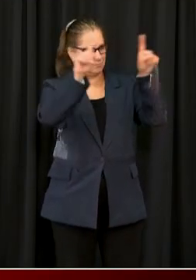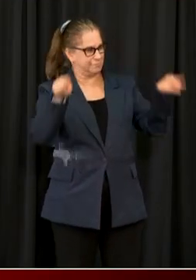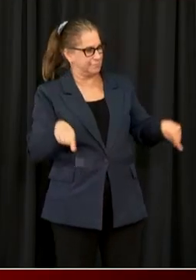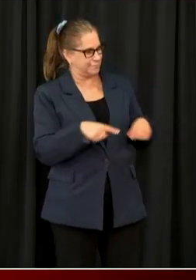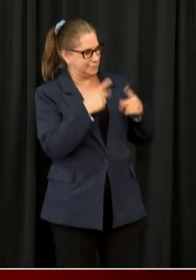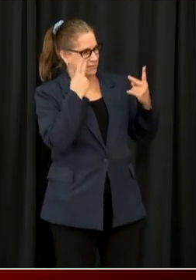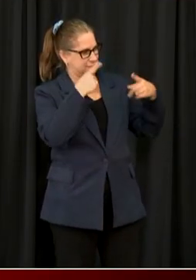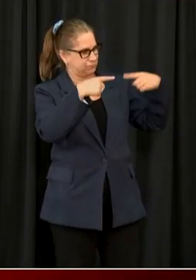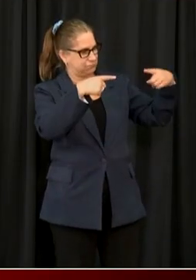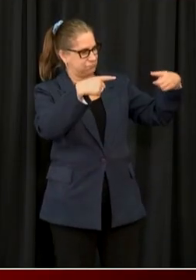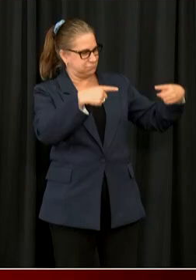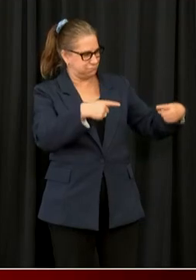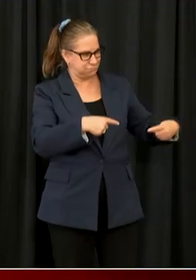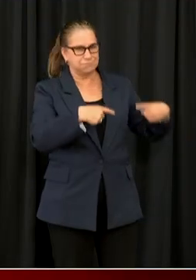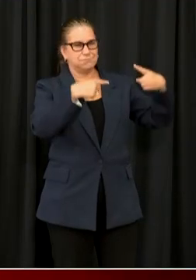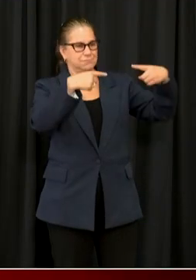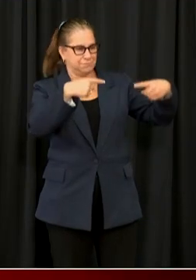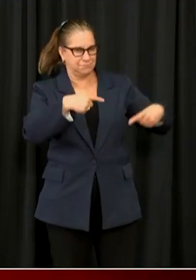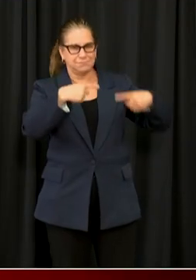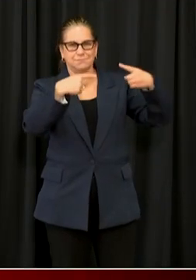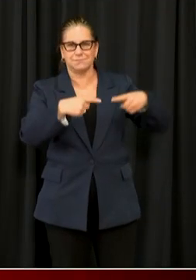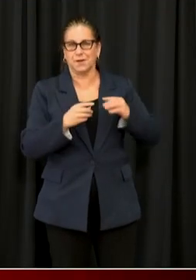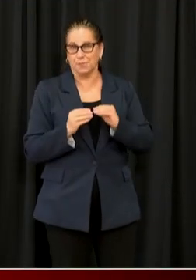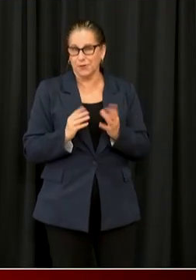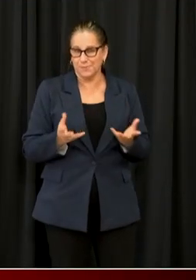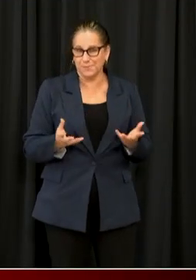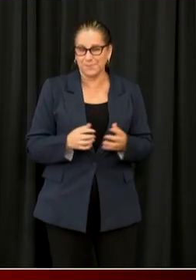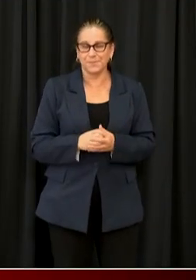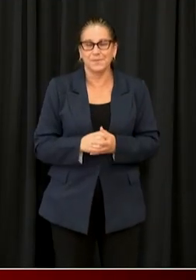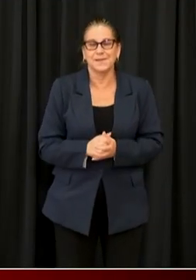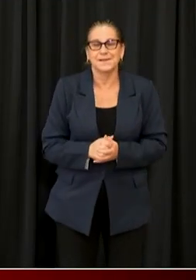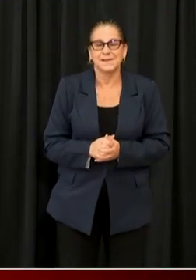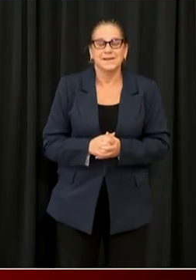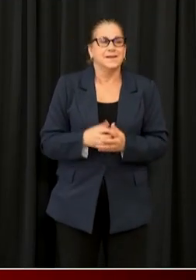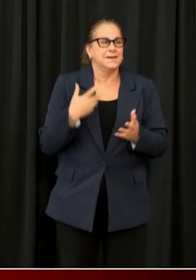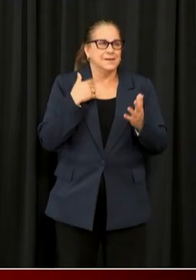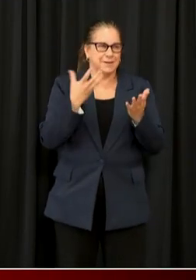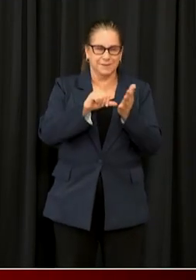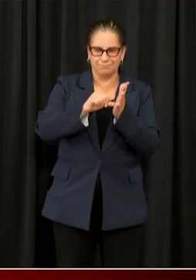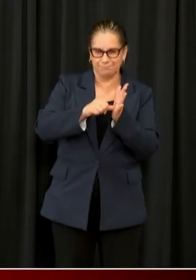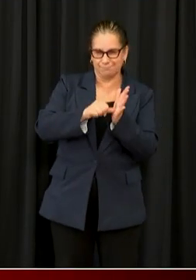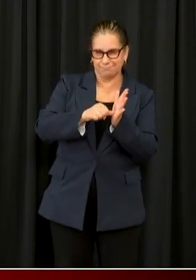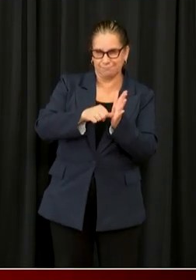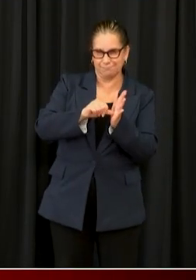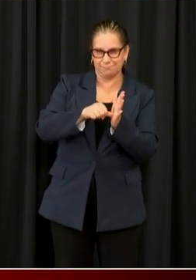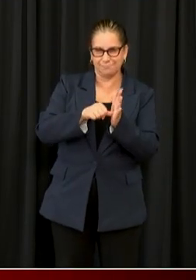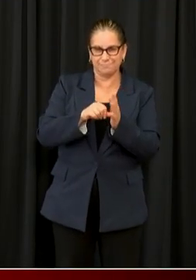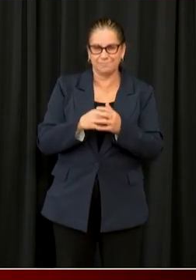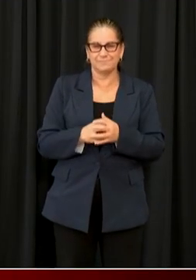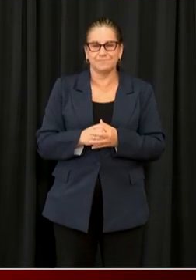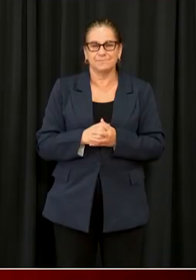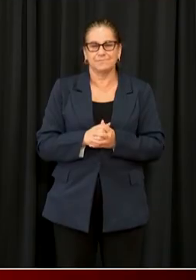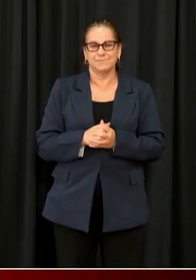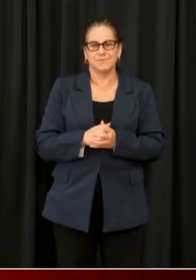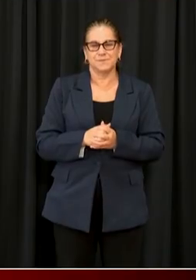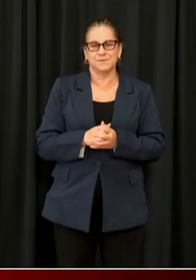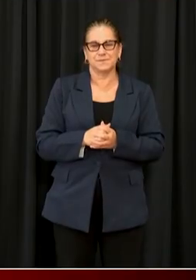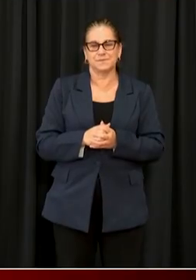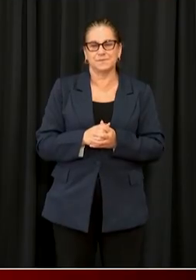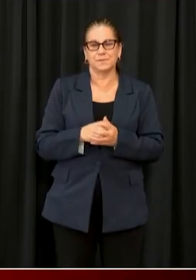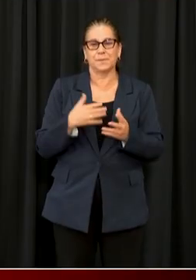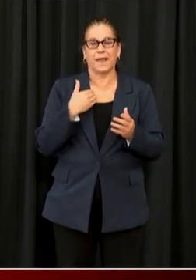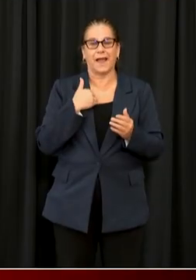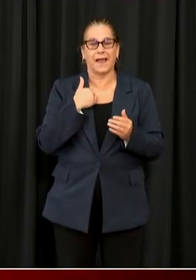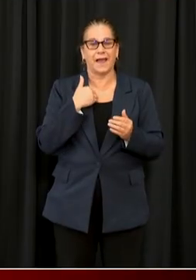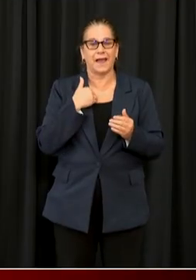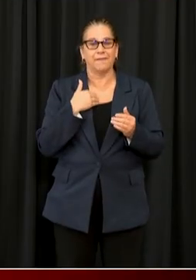want to reiterate that we have expanded testing in our neighborhoods, and we want everyone